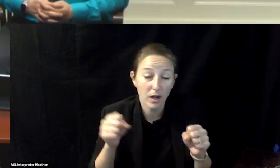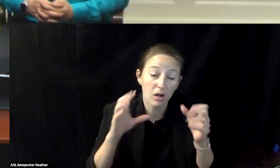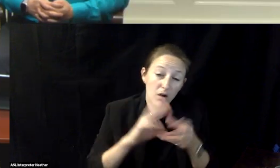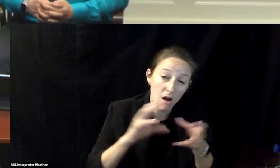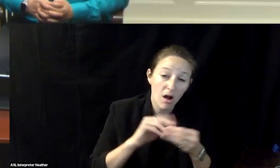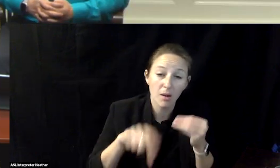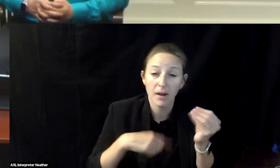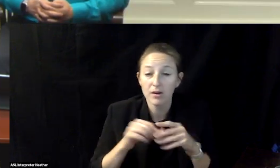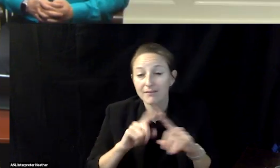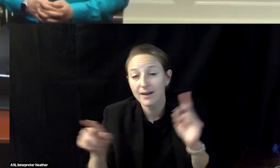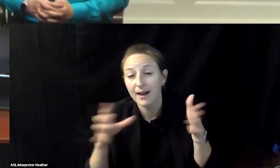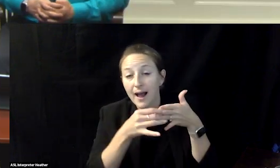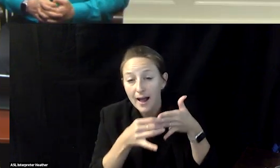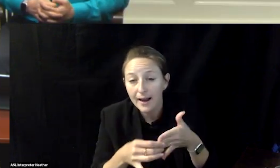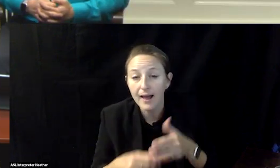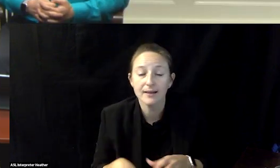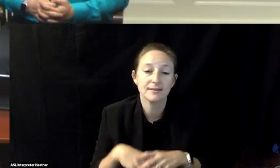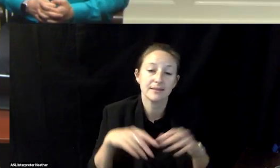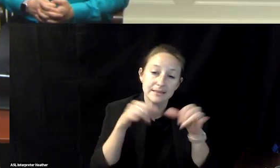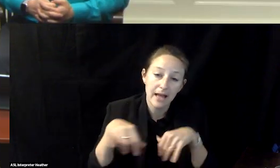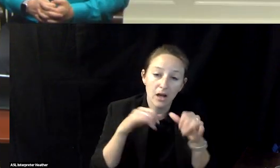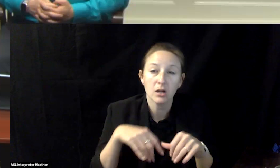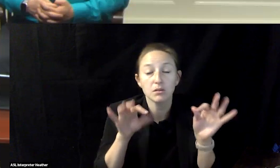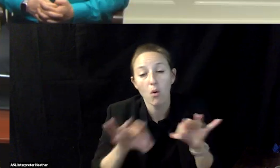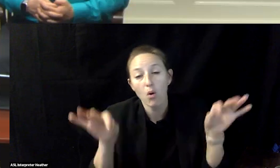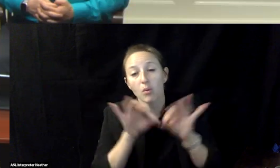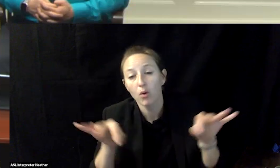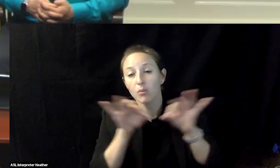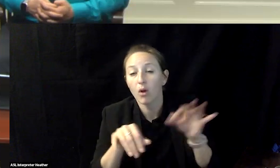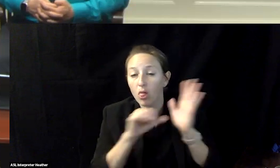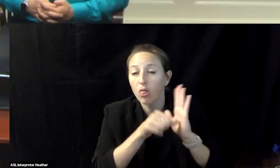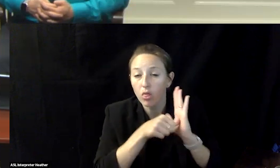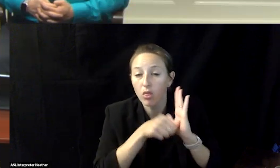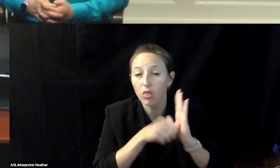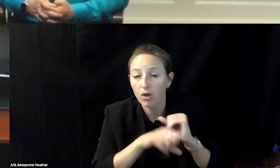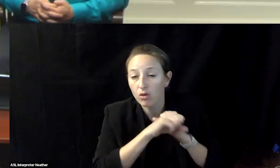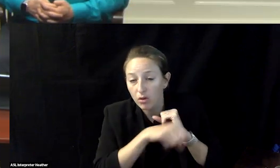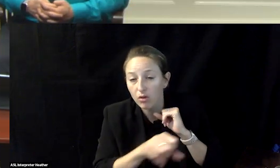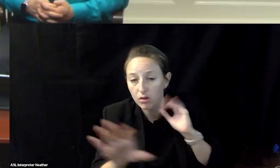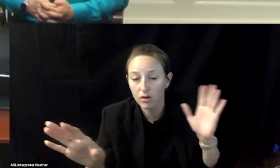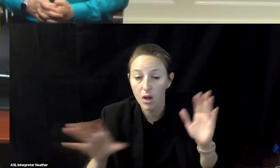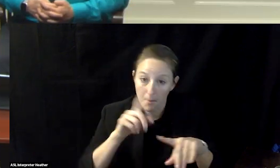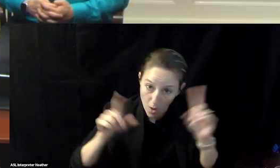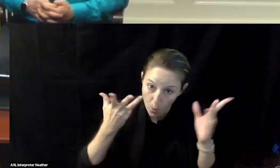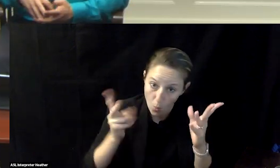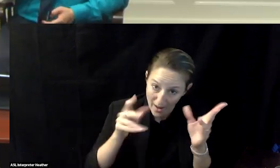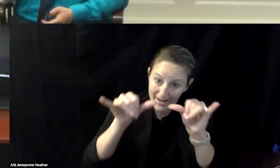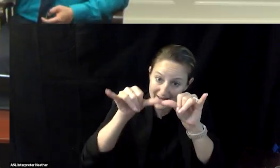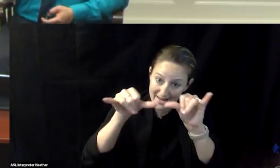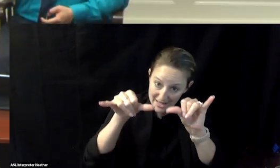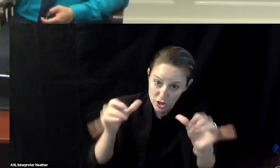guidelines and standards and how important it is and all of that stuff. But when an engineer or designer actually sees